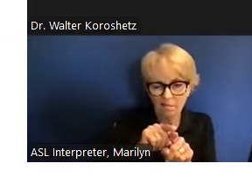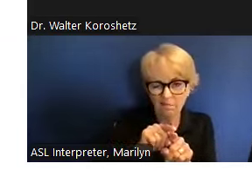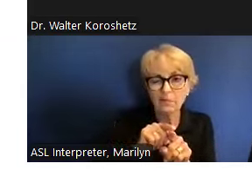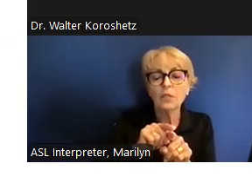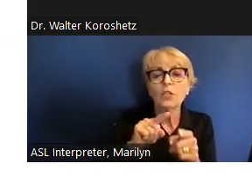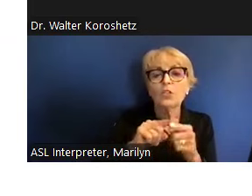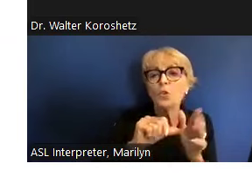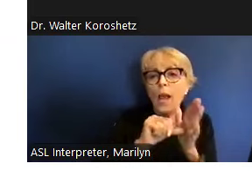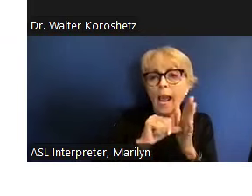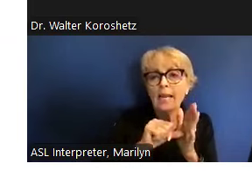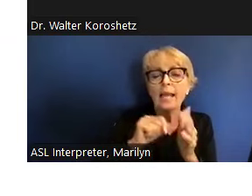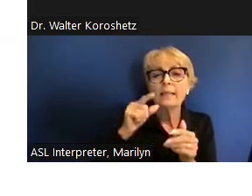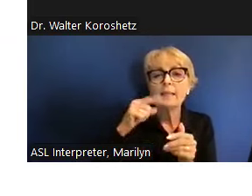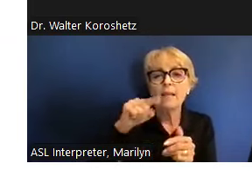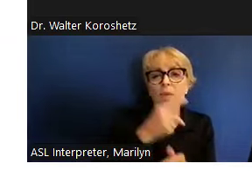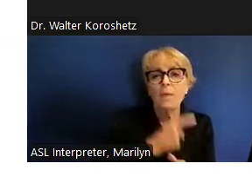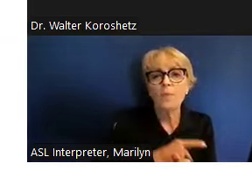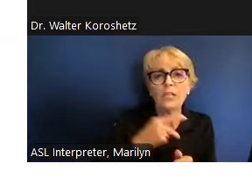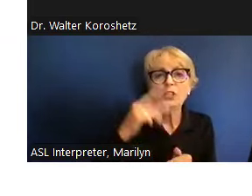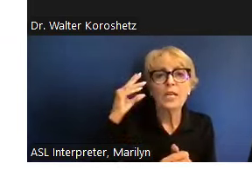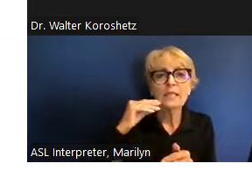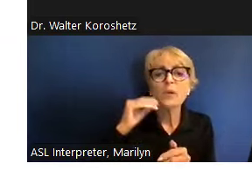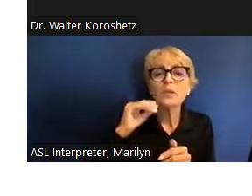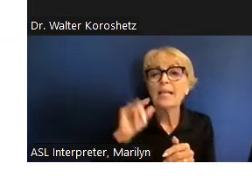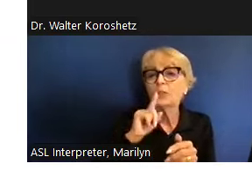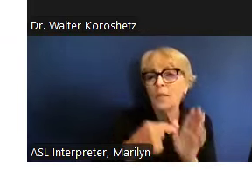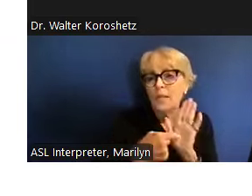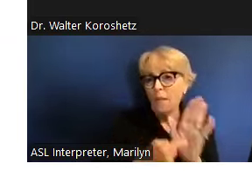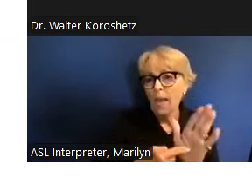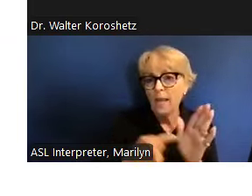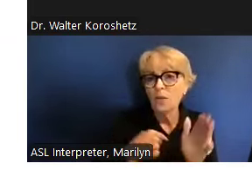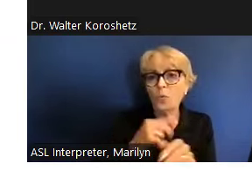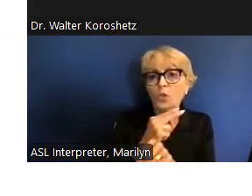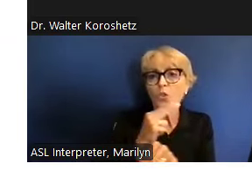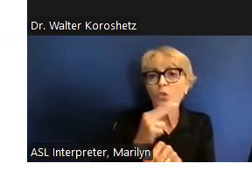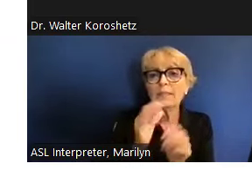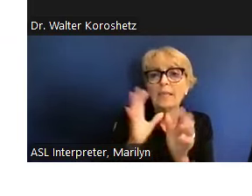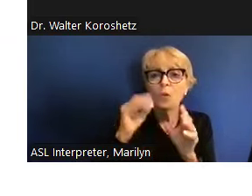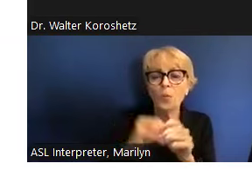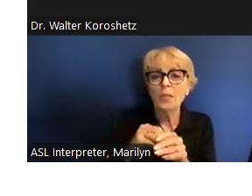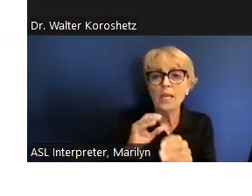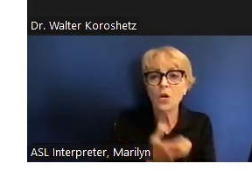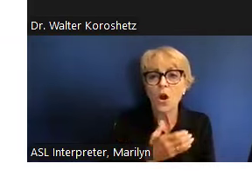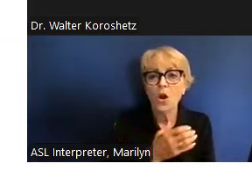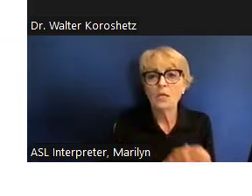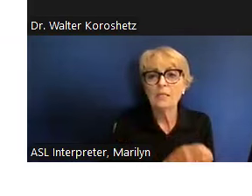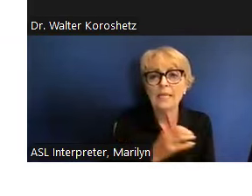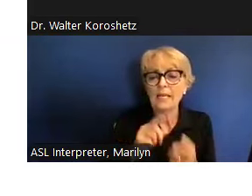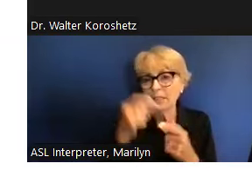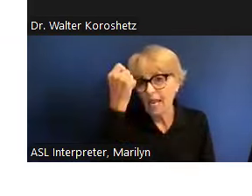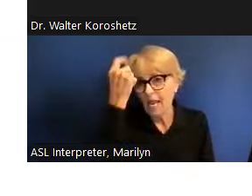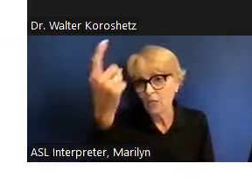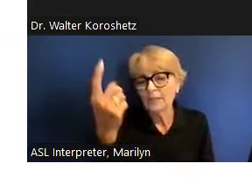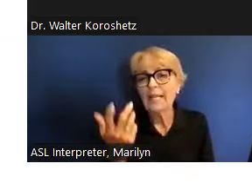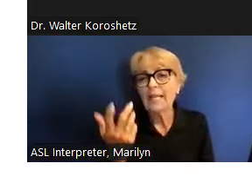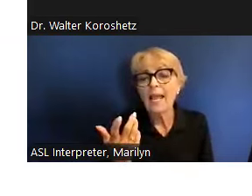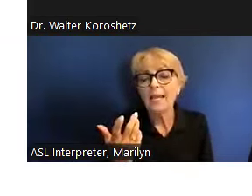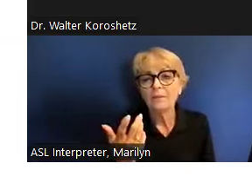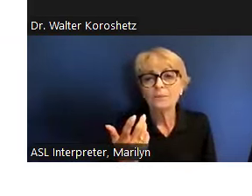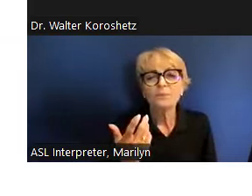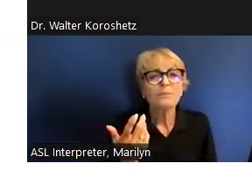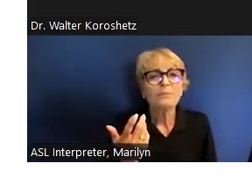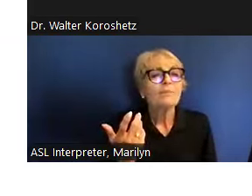patient experience. This is really the model that we are using within our clinic to understand